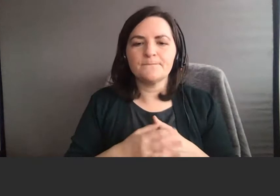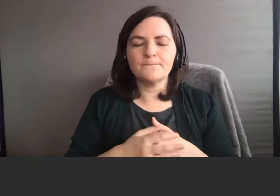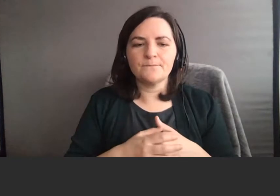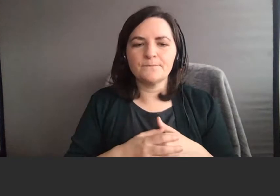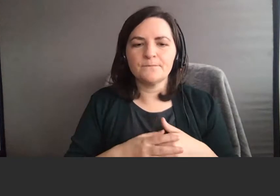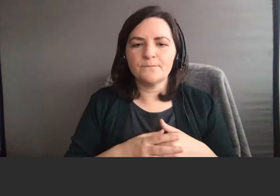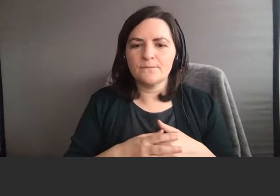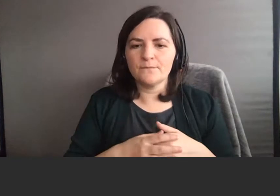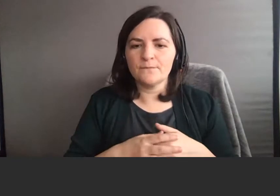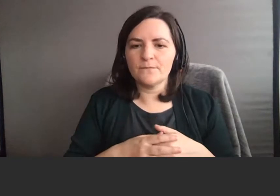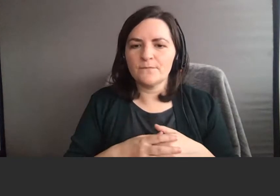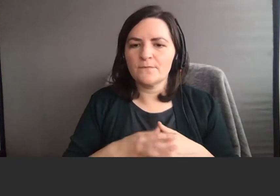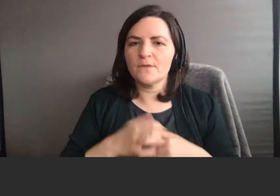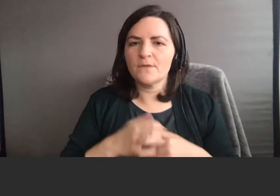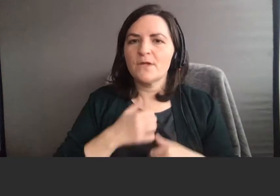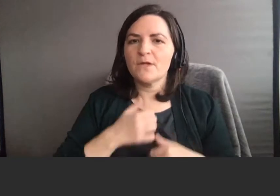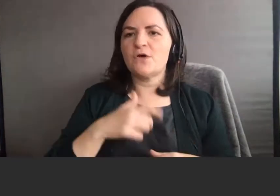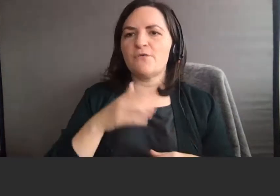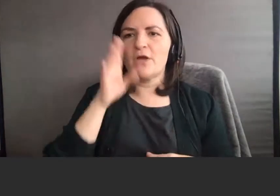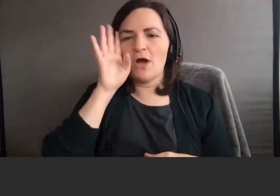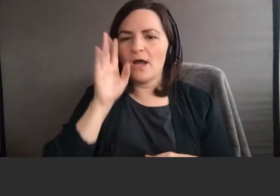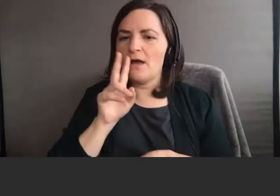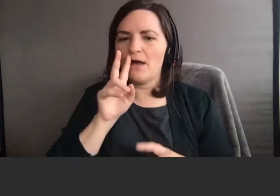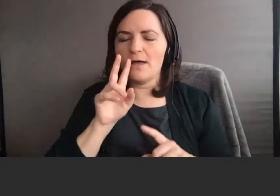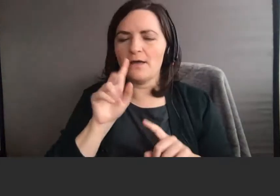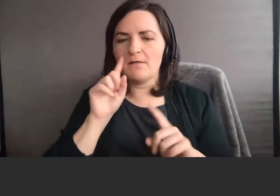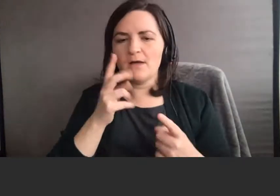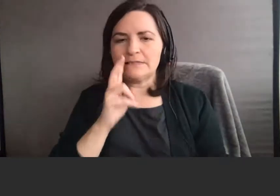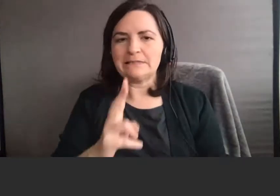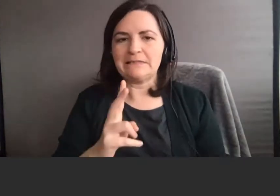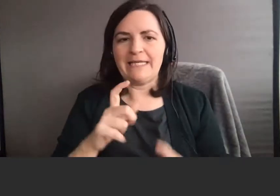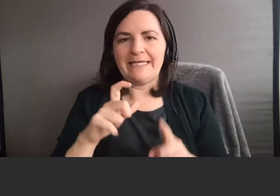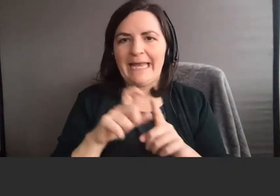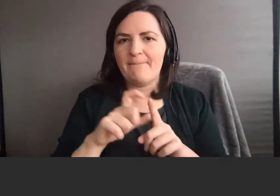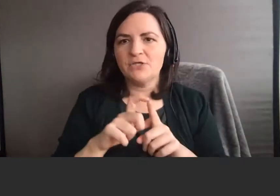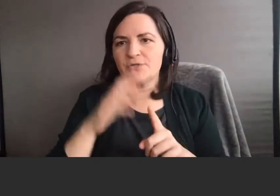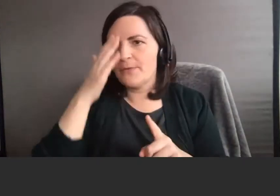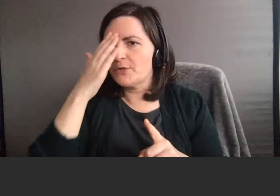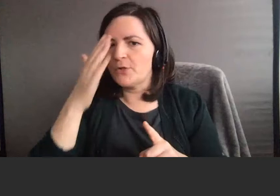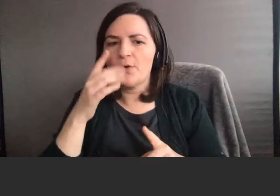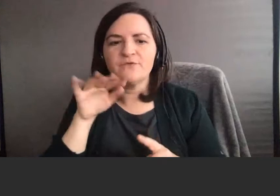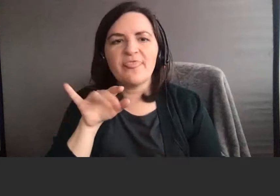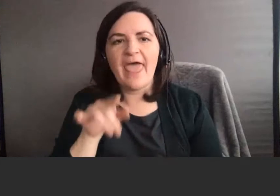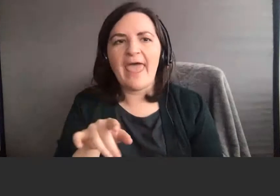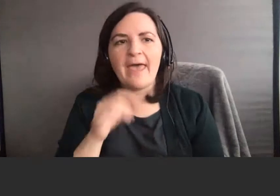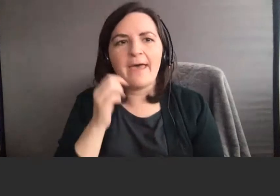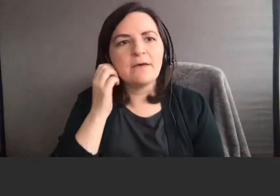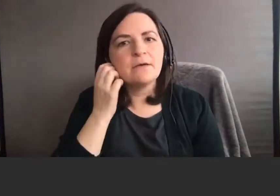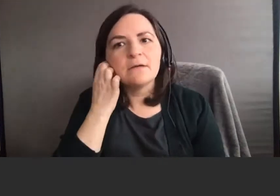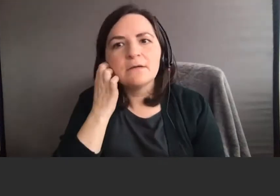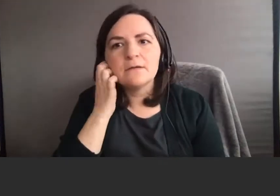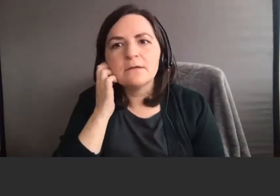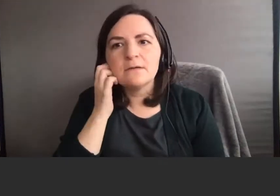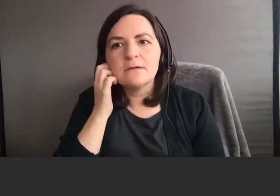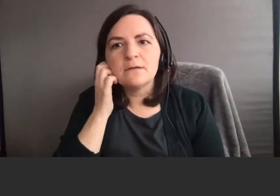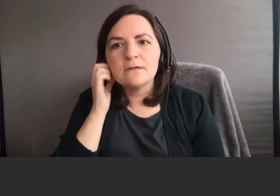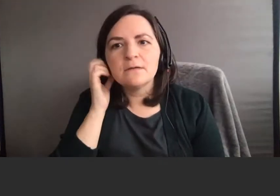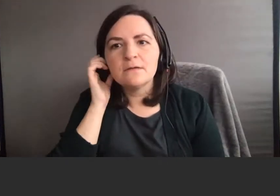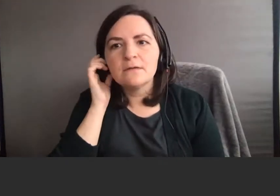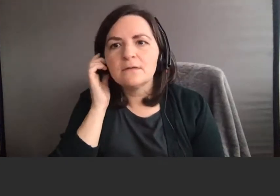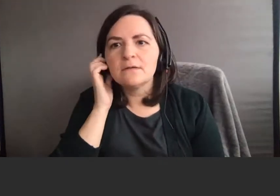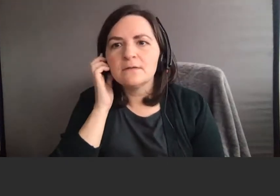stopping you giving the whole of your of a particular section of kind of your introduction section. I don't think that would be